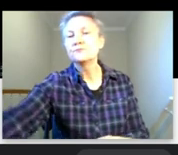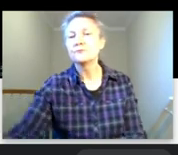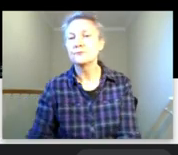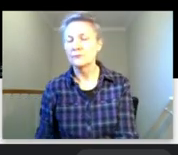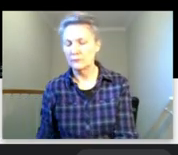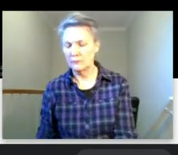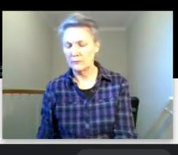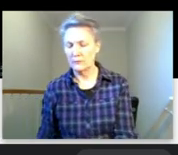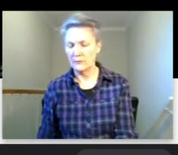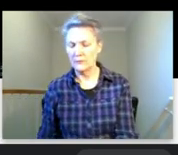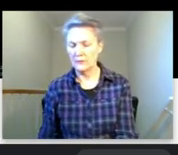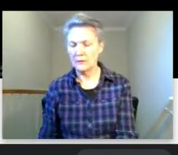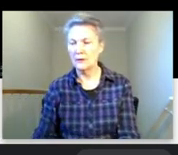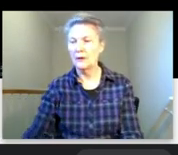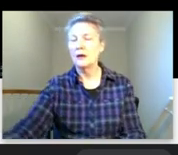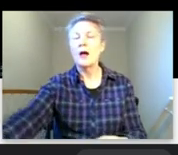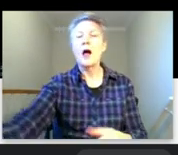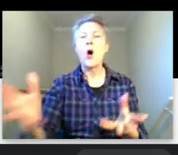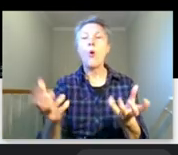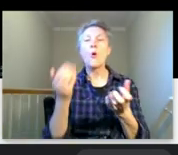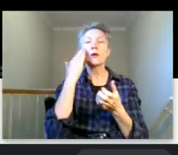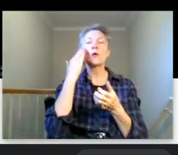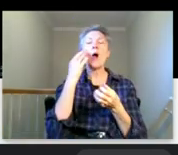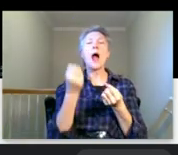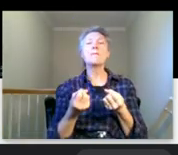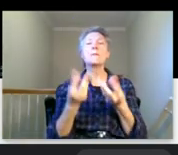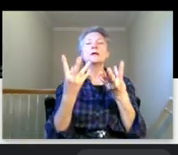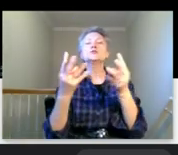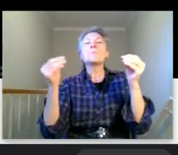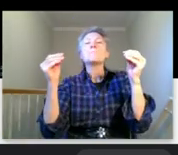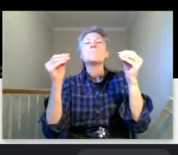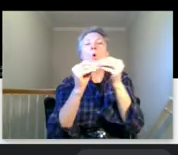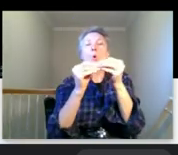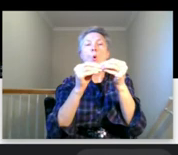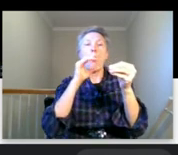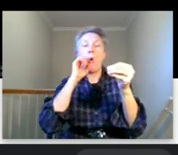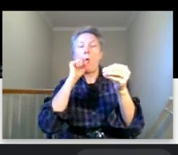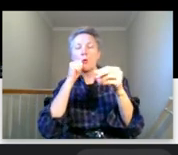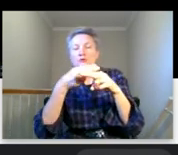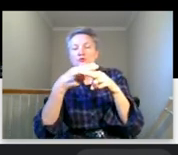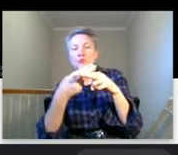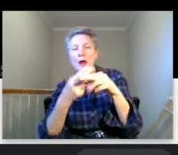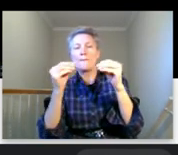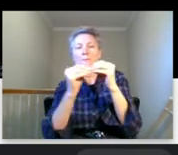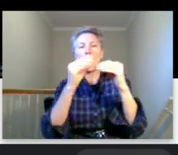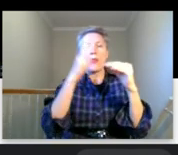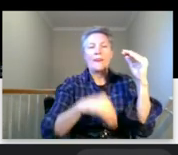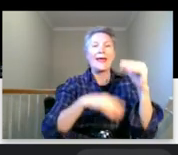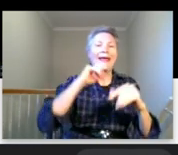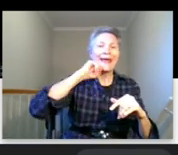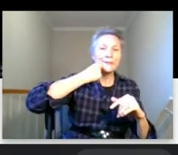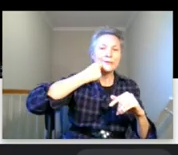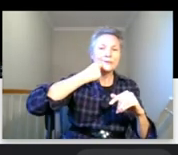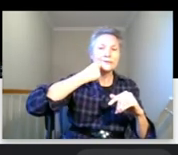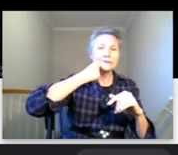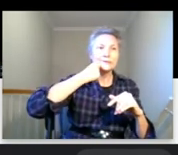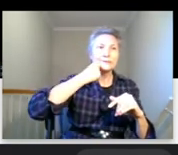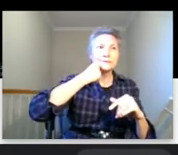apples. And I want to know how much more do the oranges weigh than the apples?